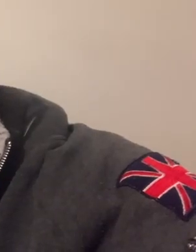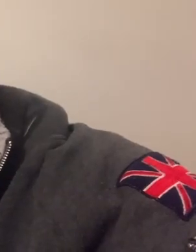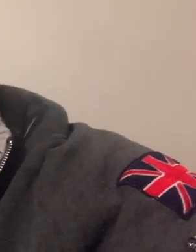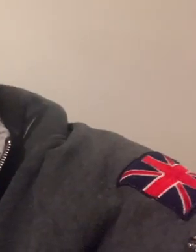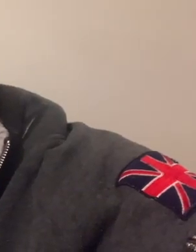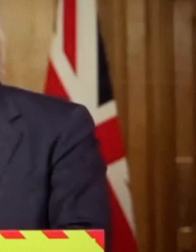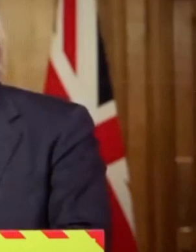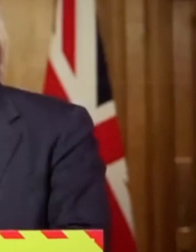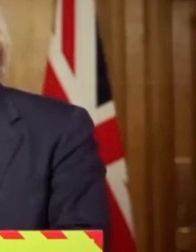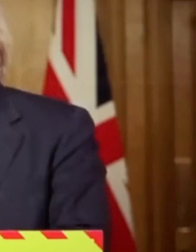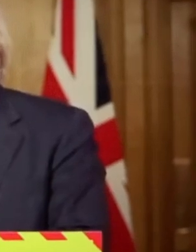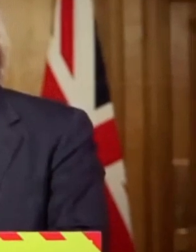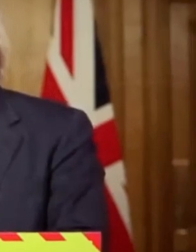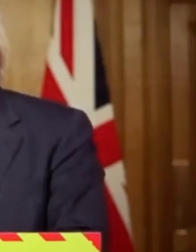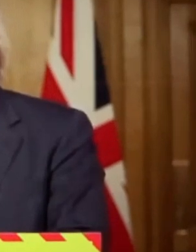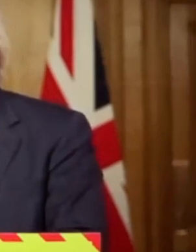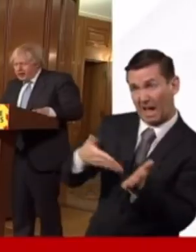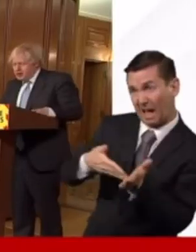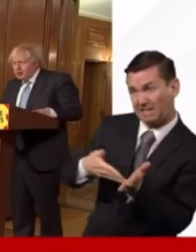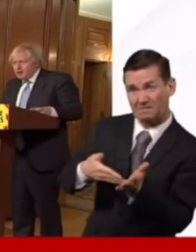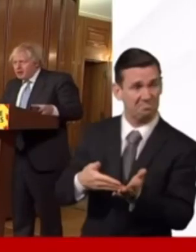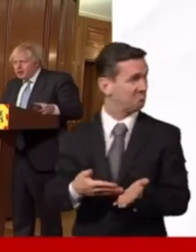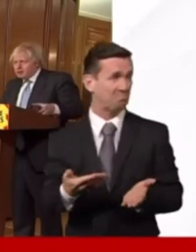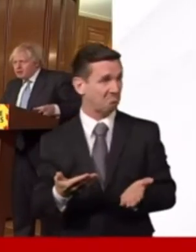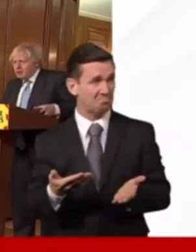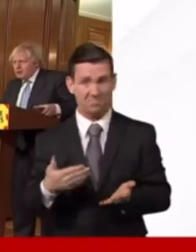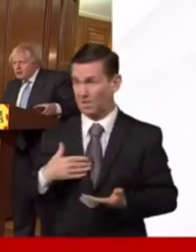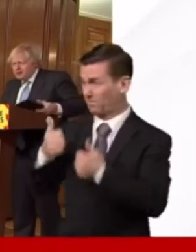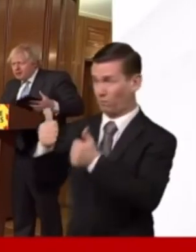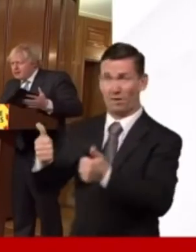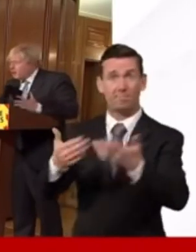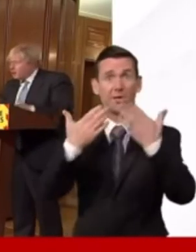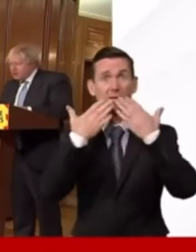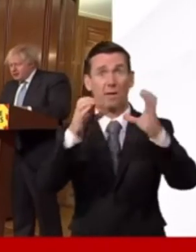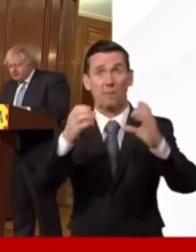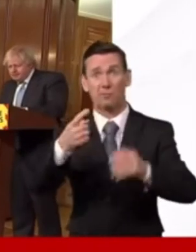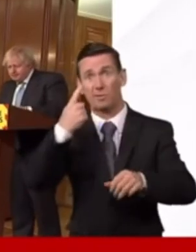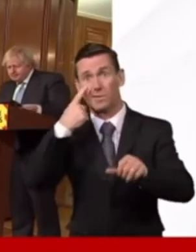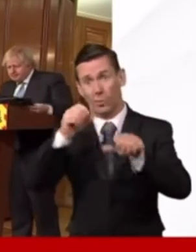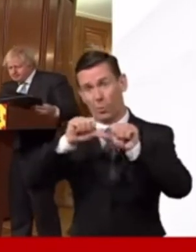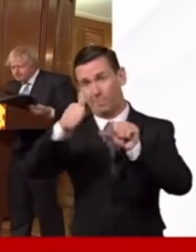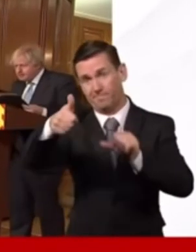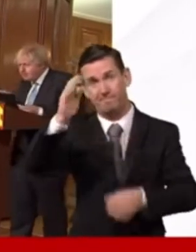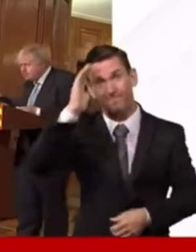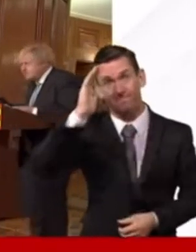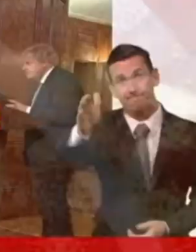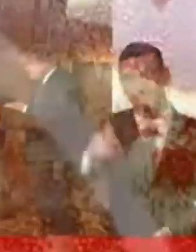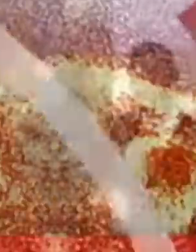struggle to pronounce? All for certification. Well, thank you all very much. See you next time. Thank you.